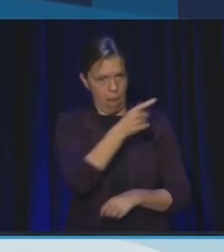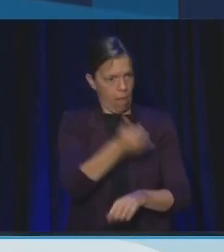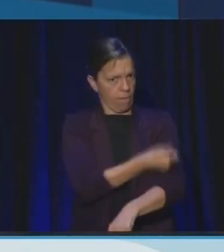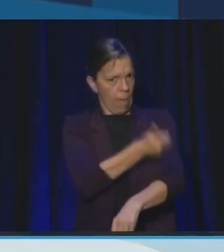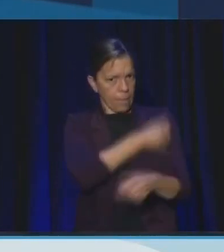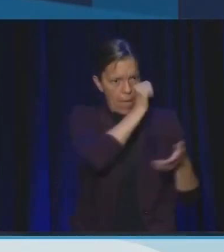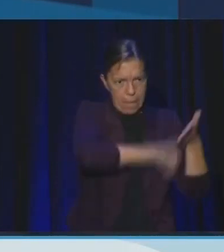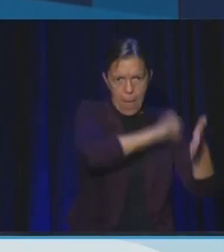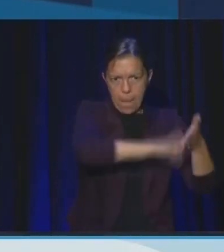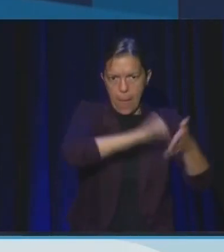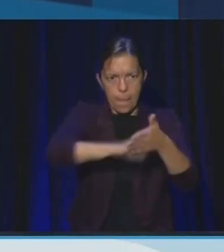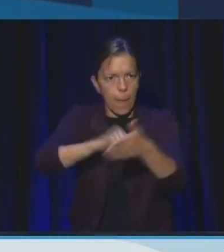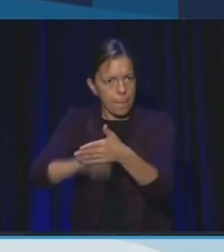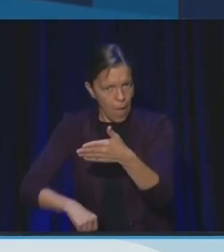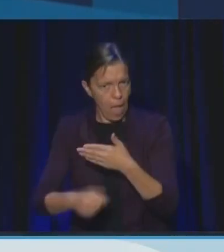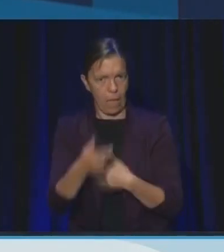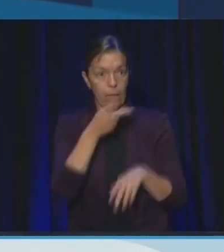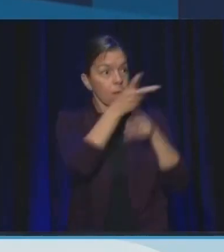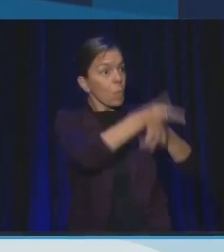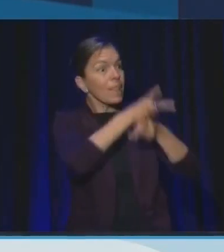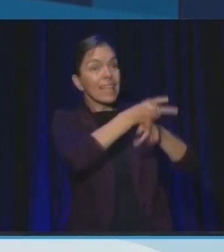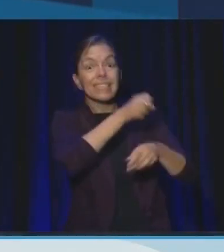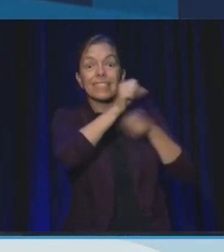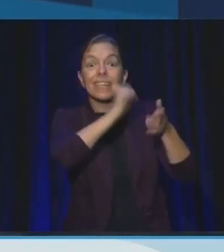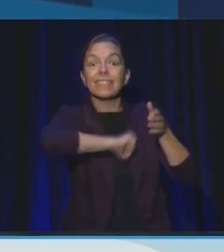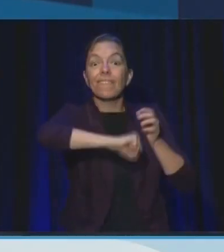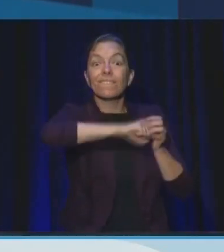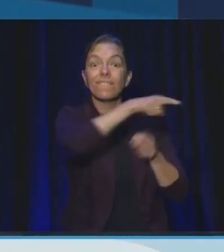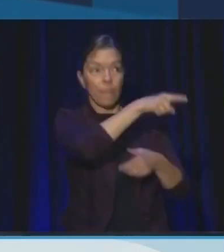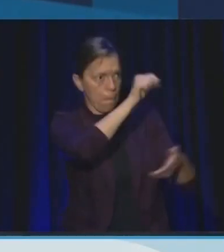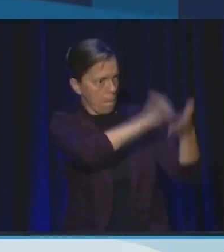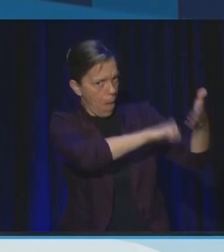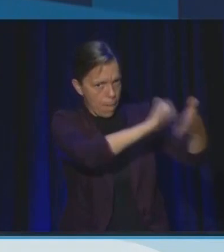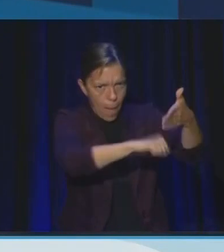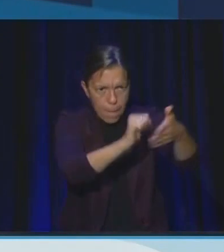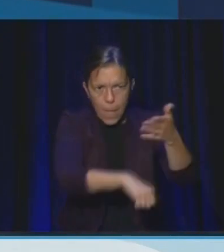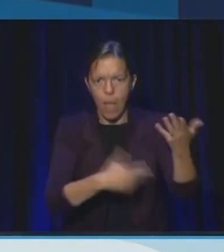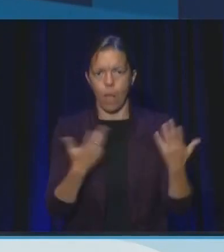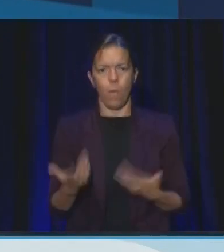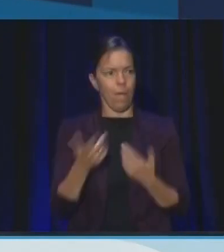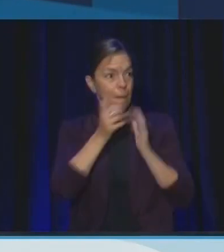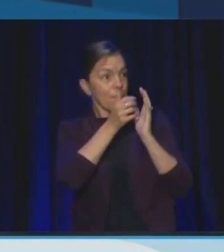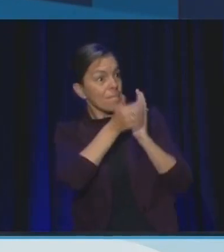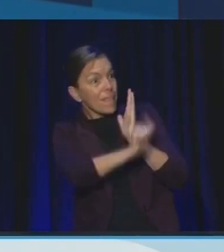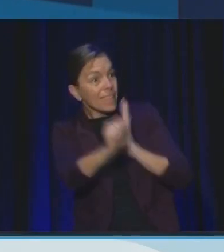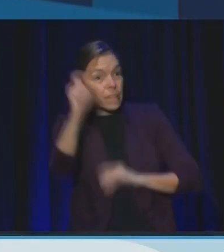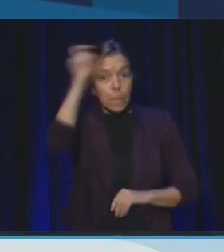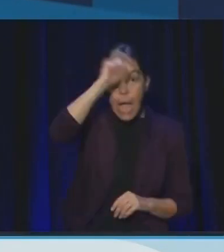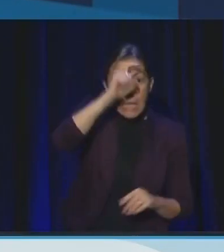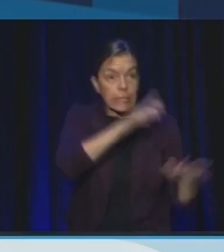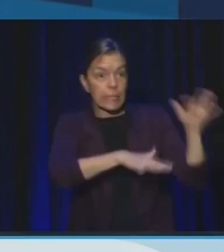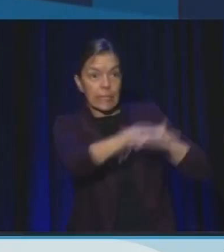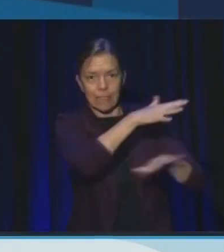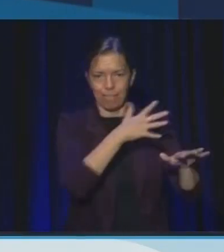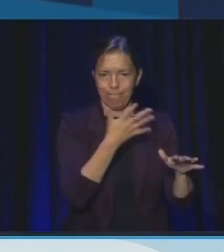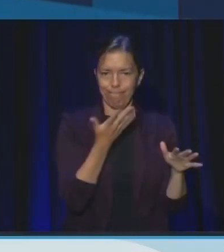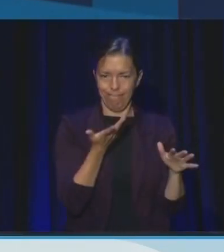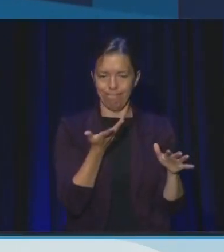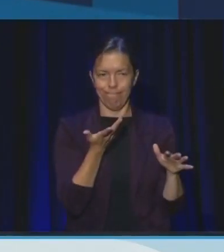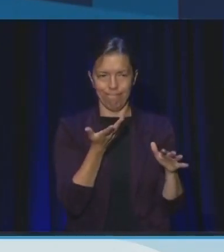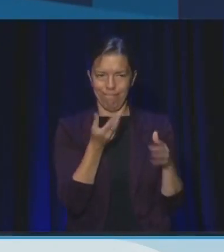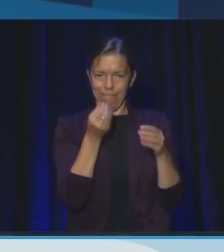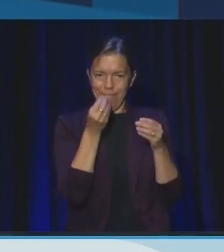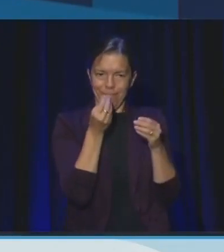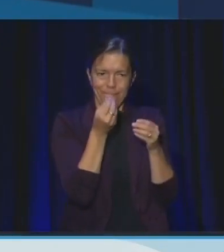the quickly, I'm talking about the to work in the intensive care hospitalizing. And on the more